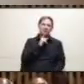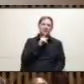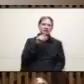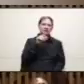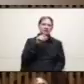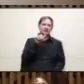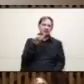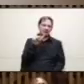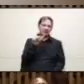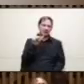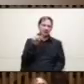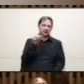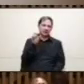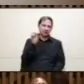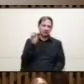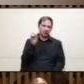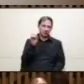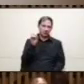128,672.